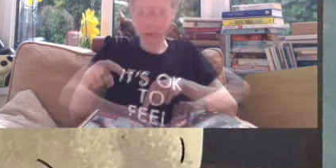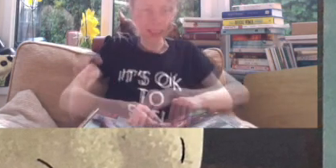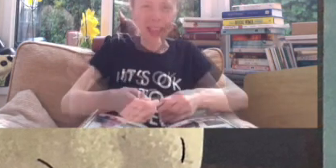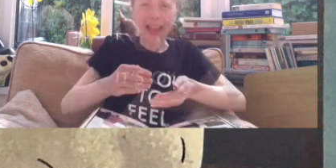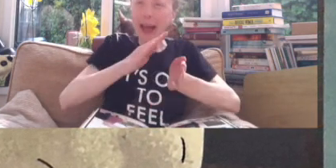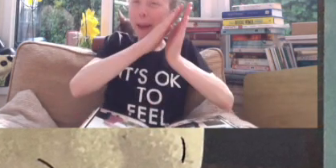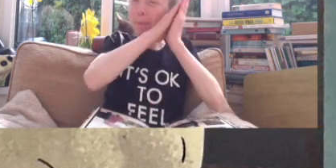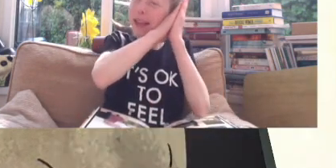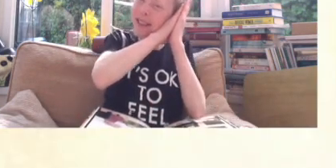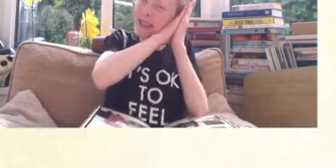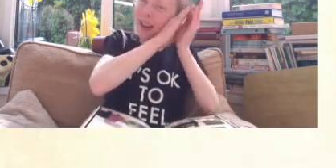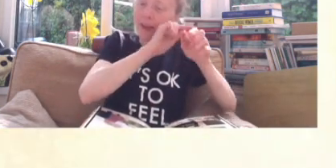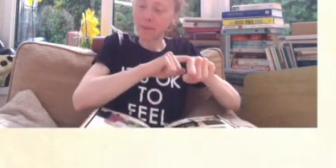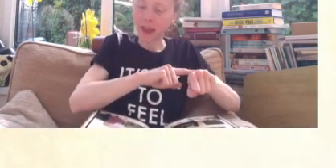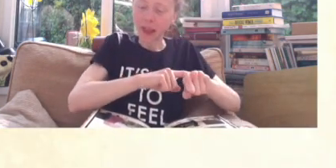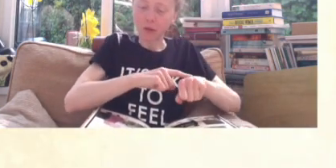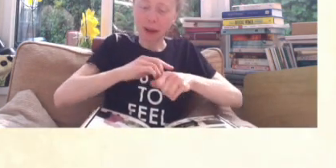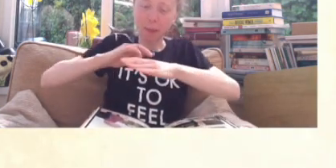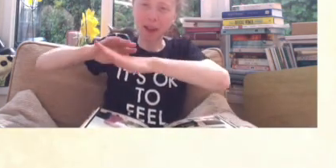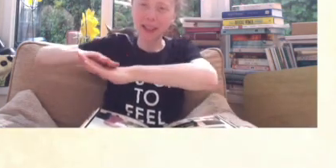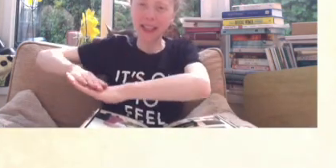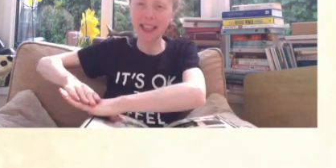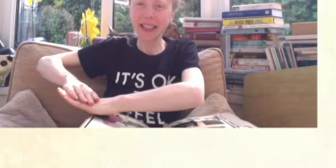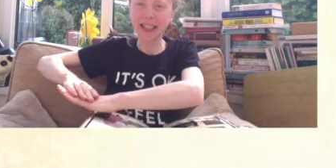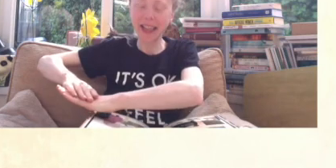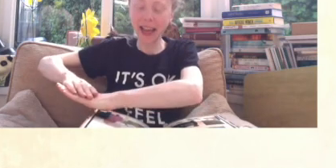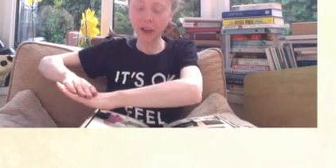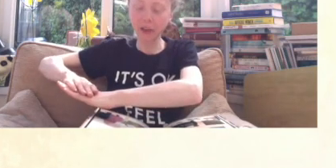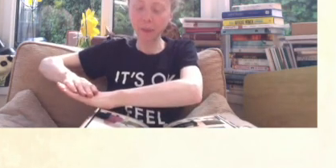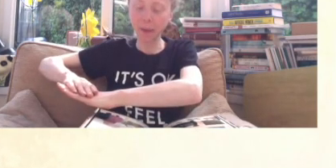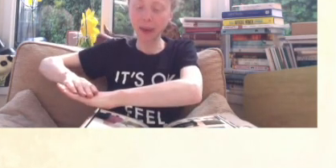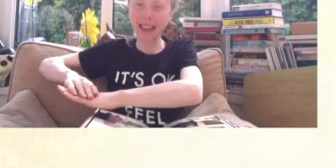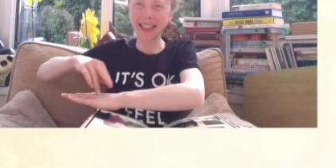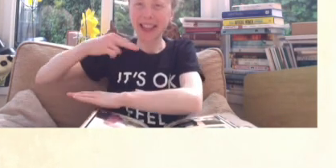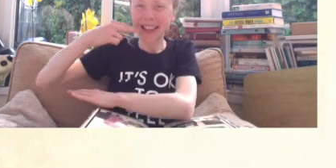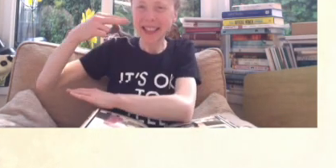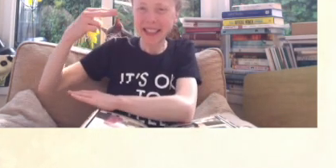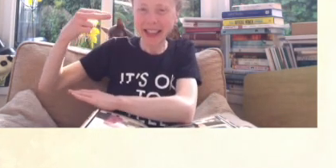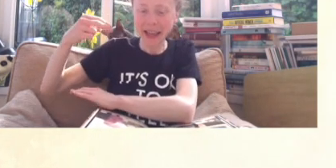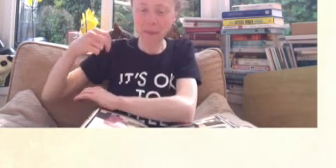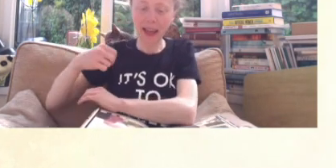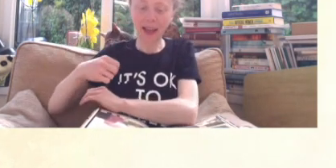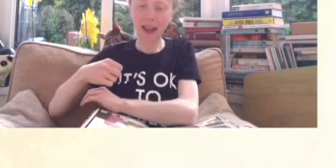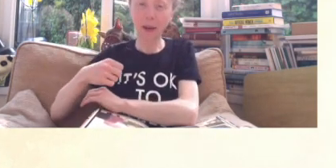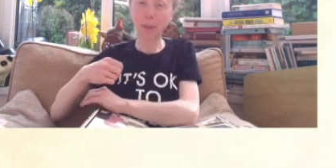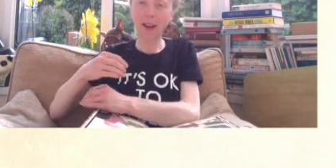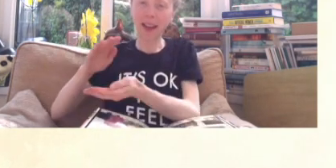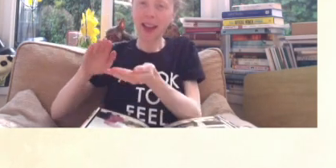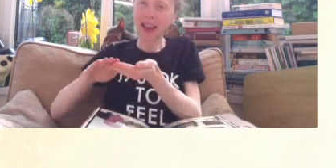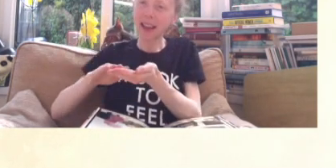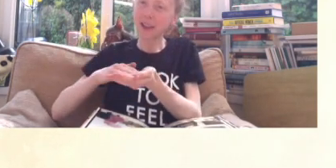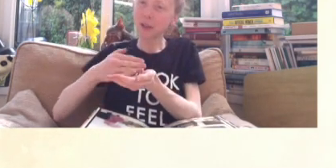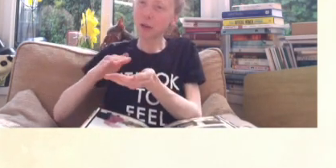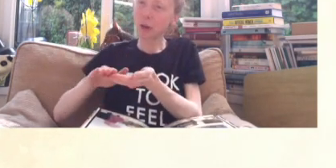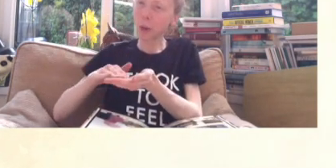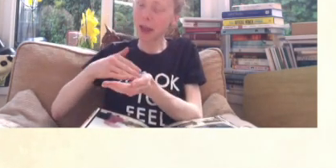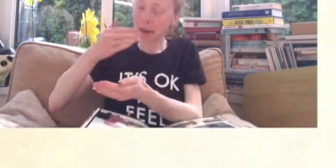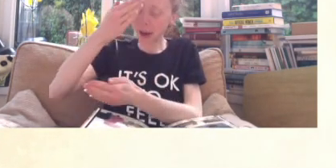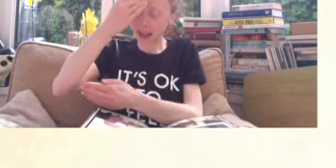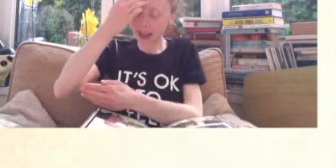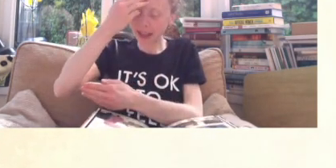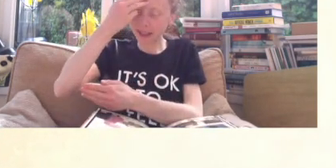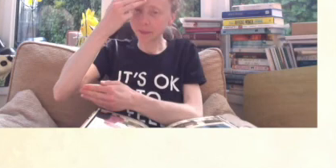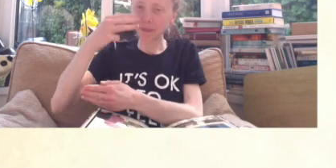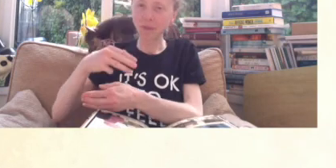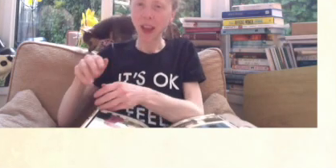too. At bedtime, Grandma sits at the edge of my bed, singing me a lullaby and stroking